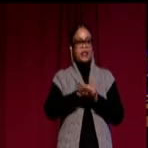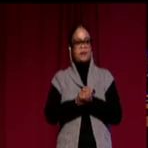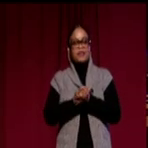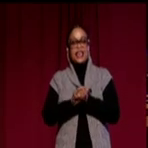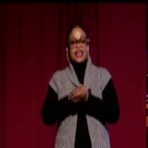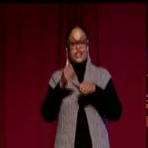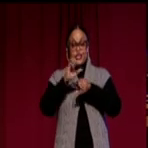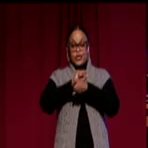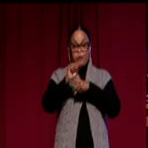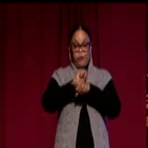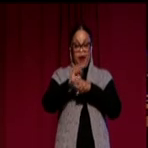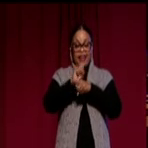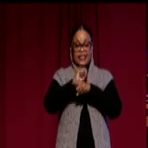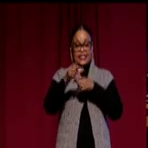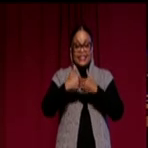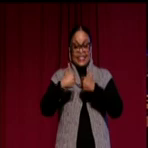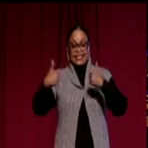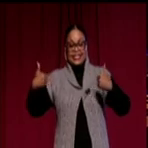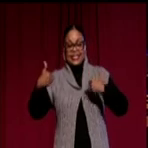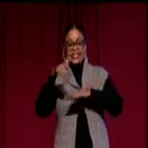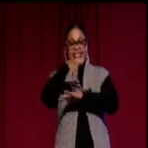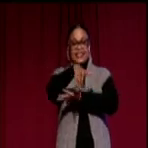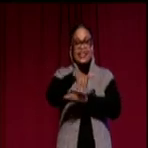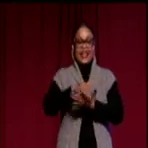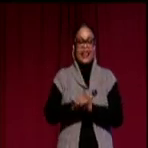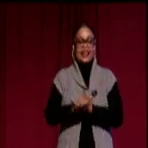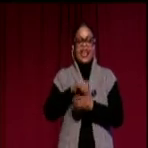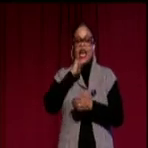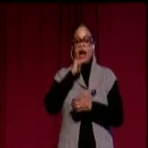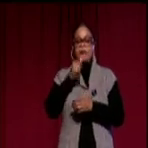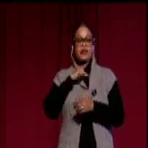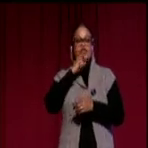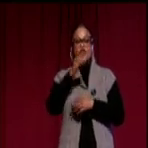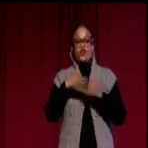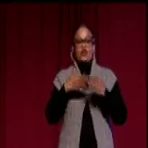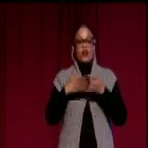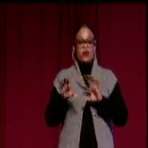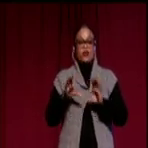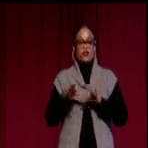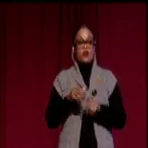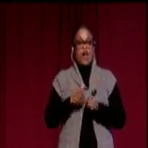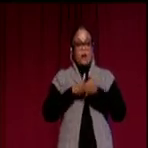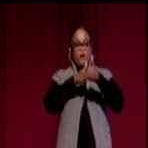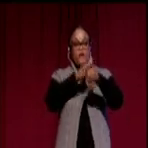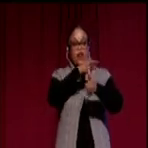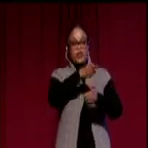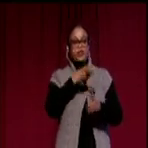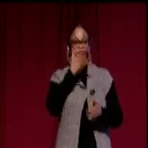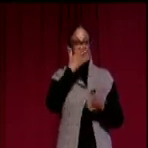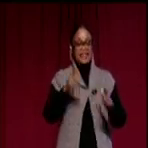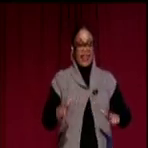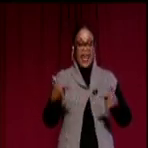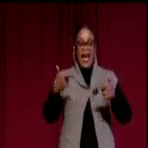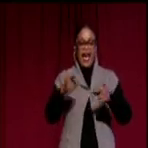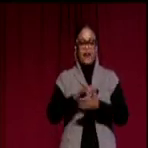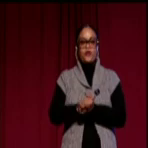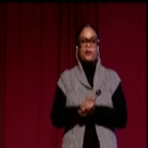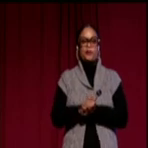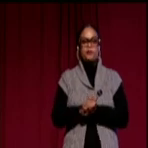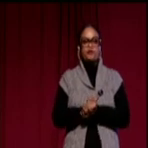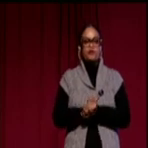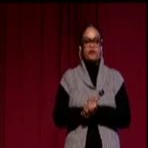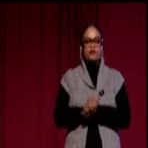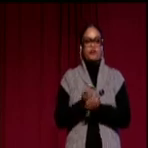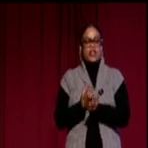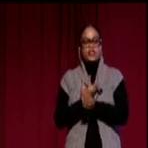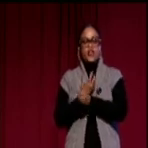social distancing tonight. But I'm not sure whatever we're going to do, so I'm just going to follow you all. He's alive. There's a